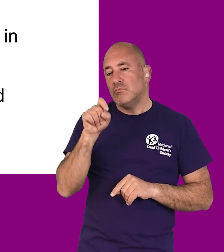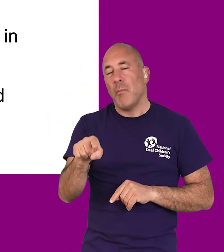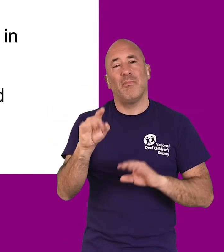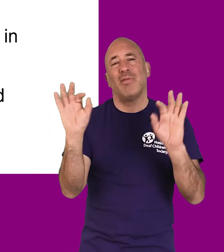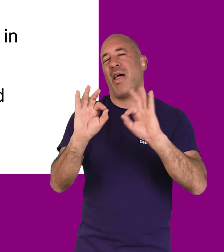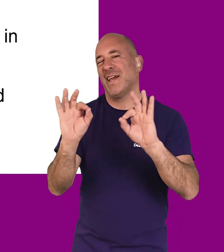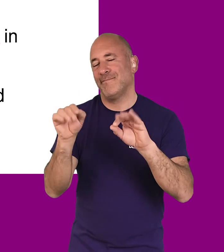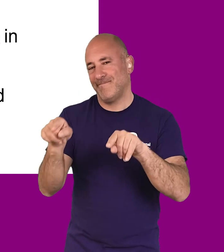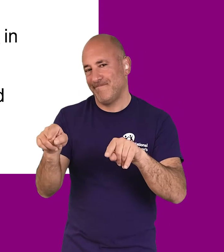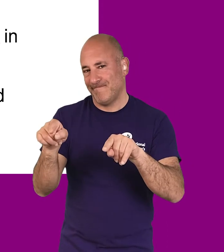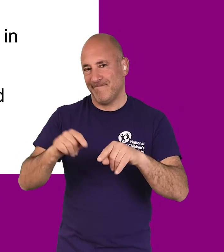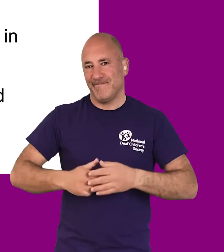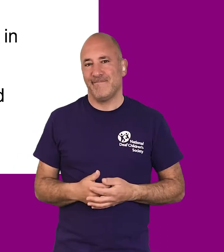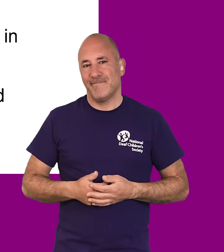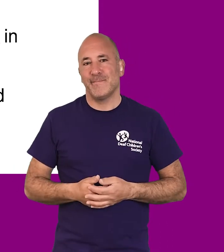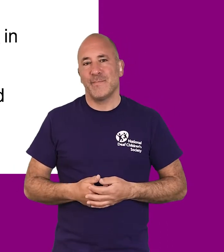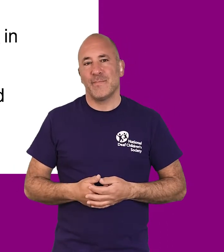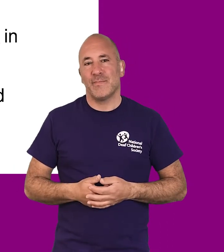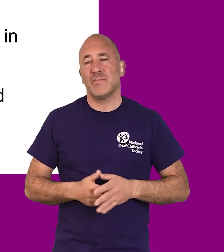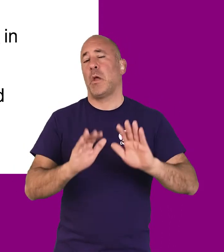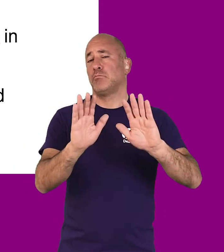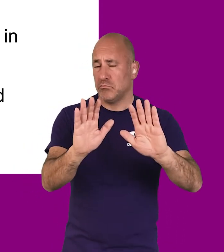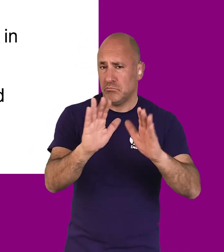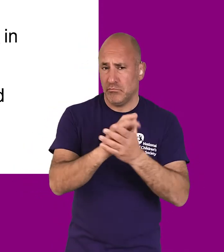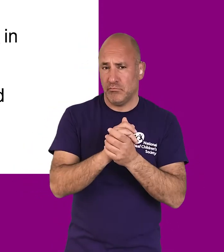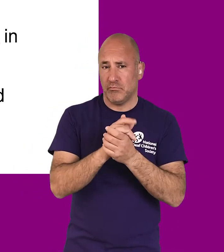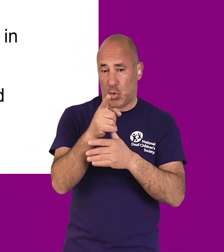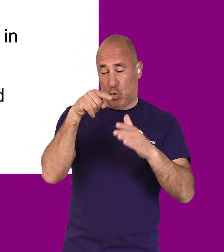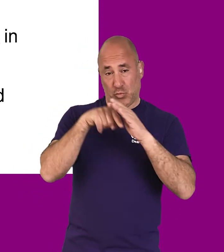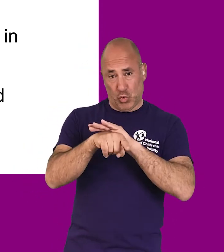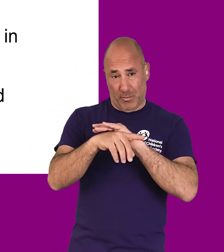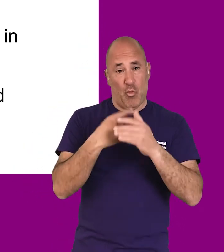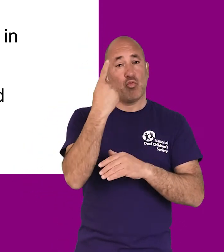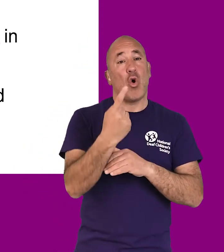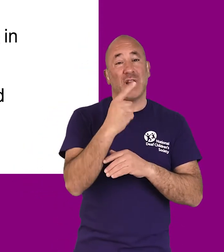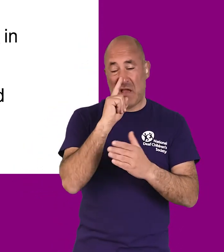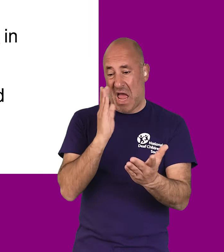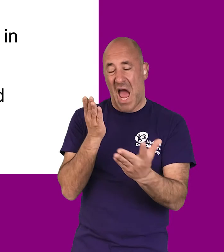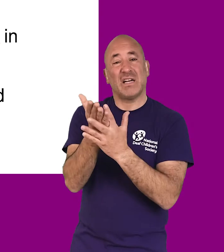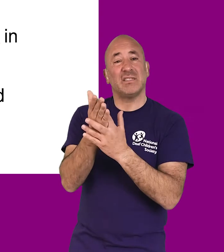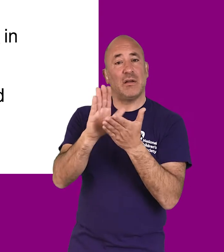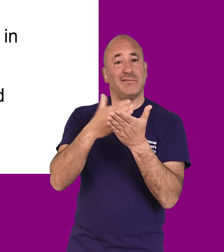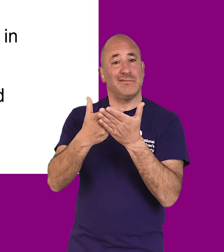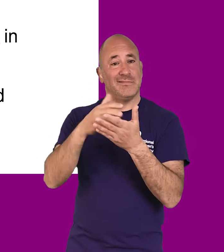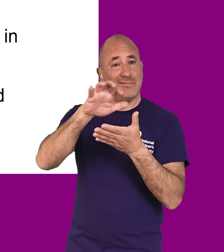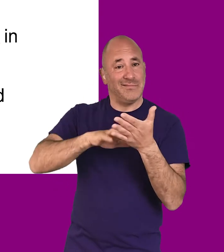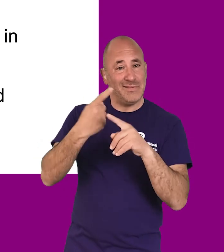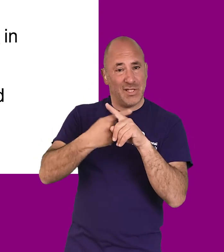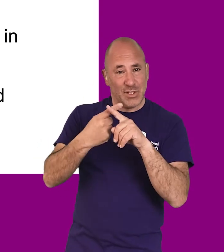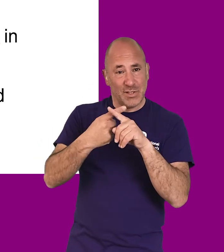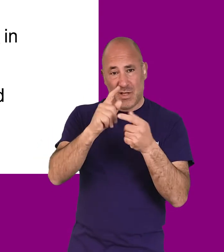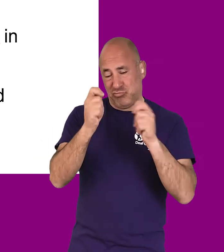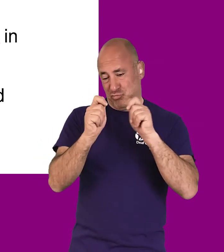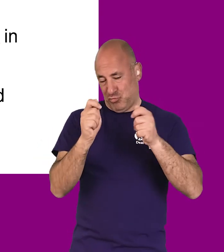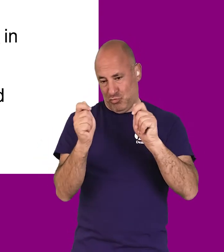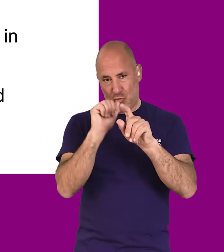speech, are usually riddled with quite a few errors and can lack punctuation. You, however, can